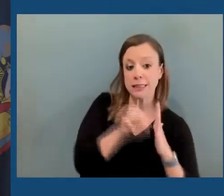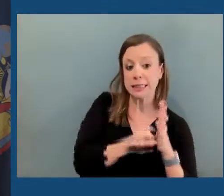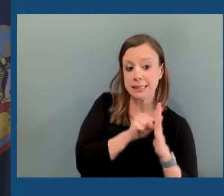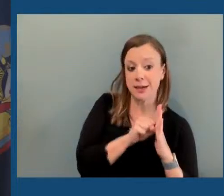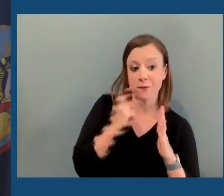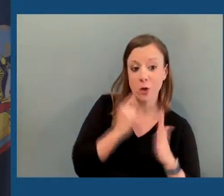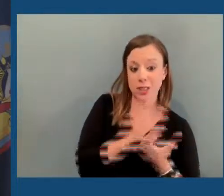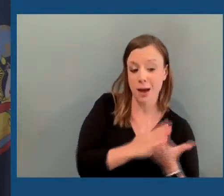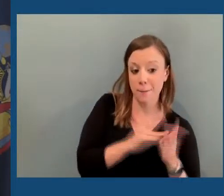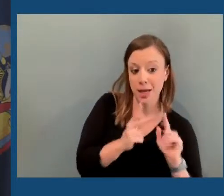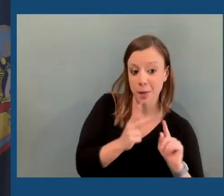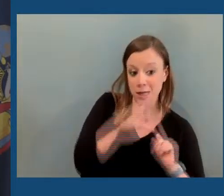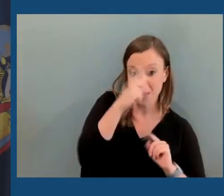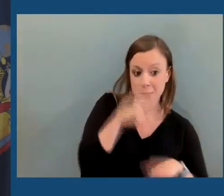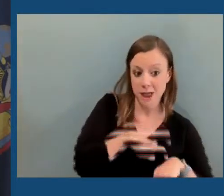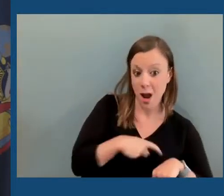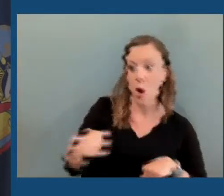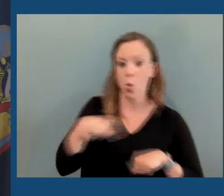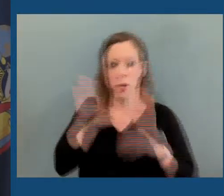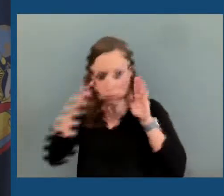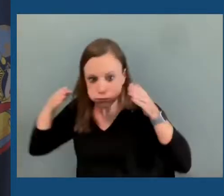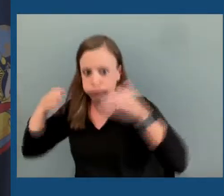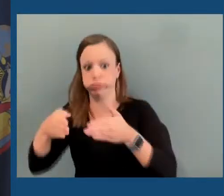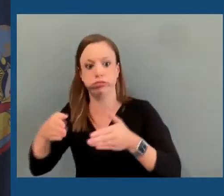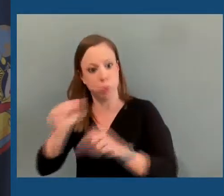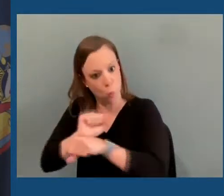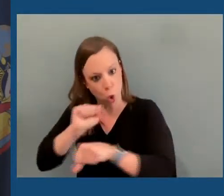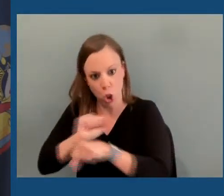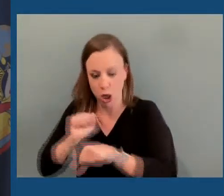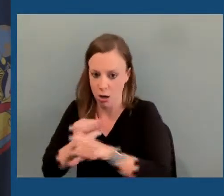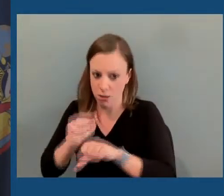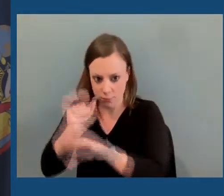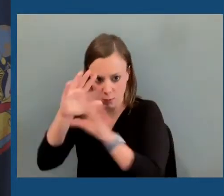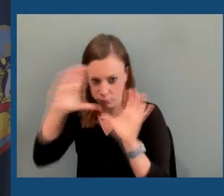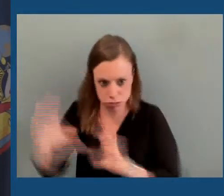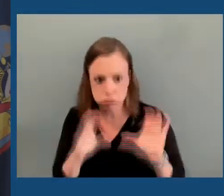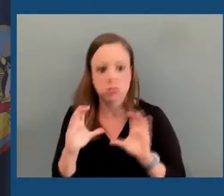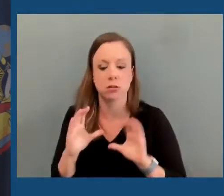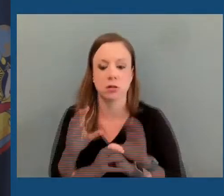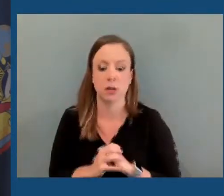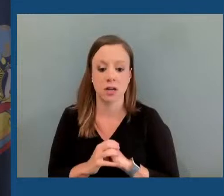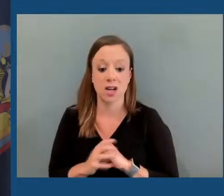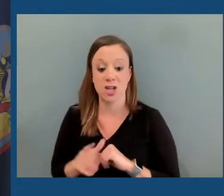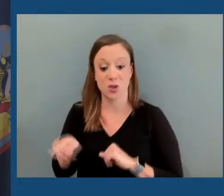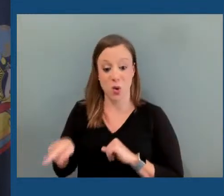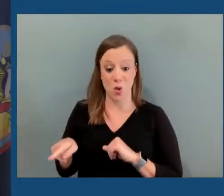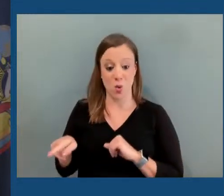state, as we work together on looking at the legislation through